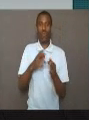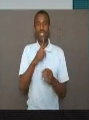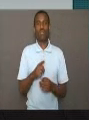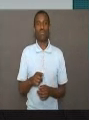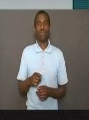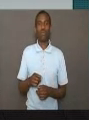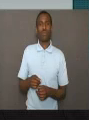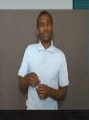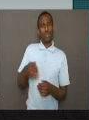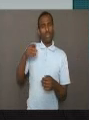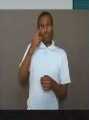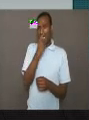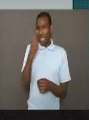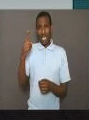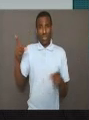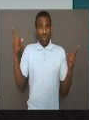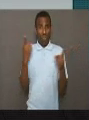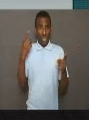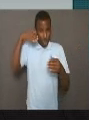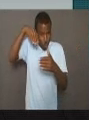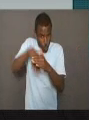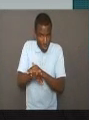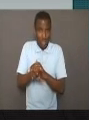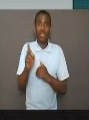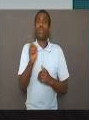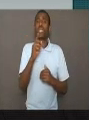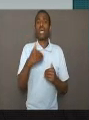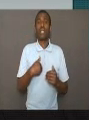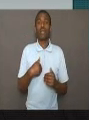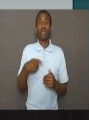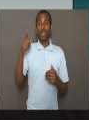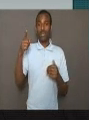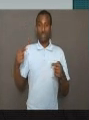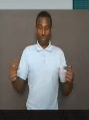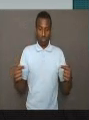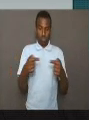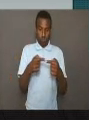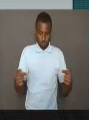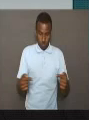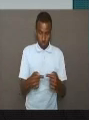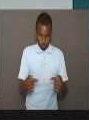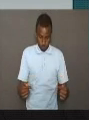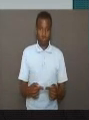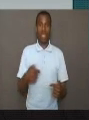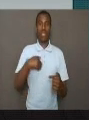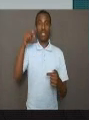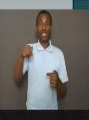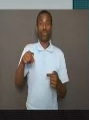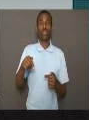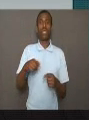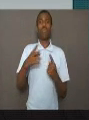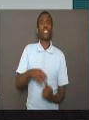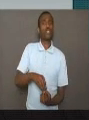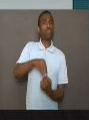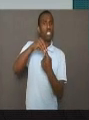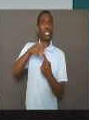Inside every refrigerator, there is a network of pipes containing a special fluid.